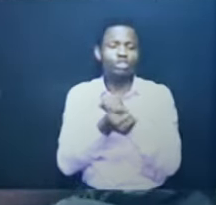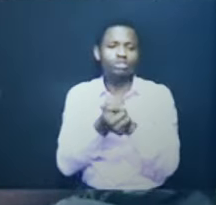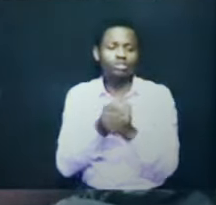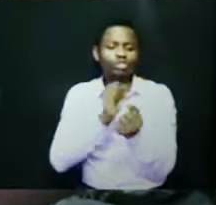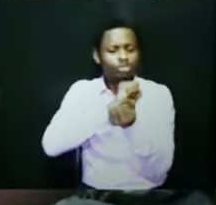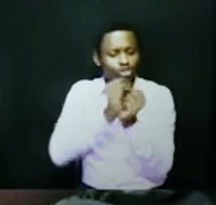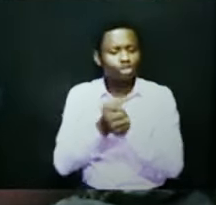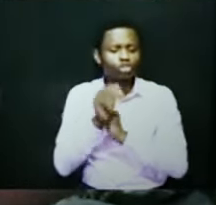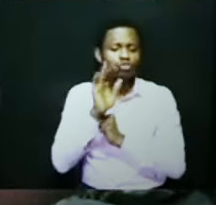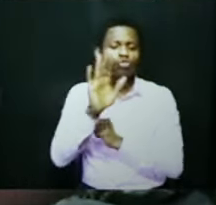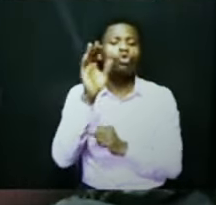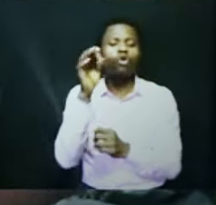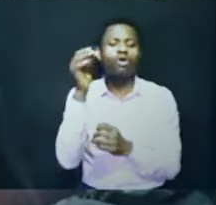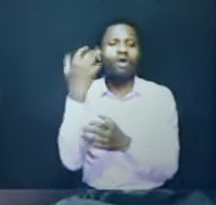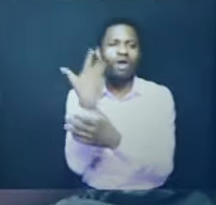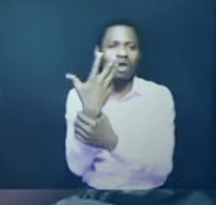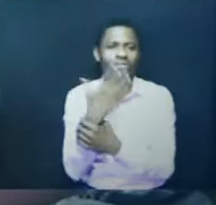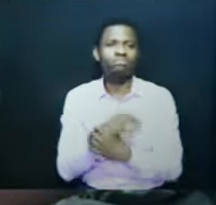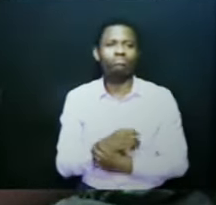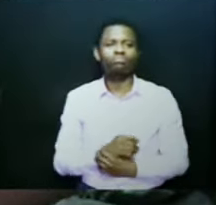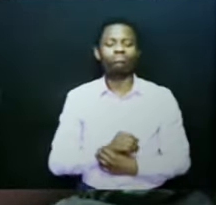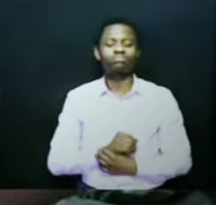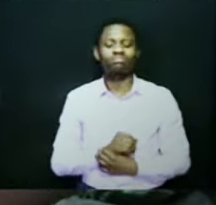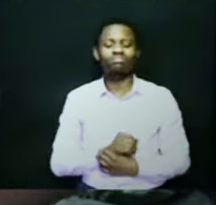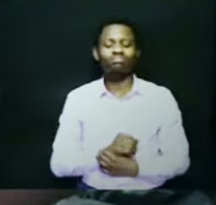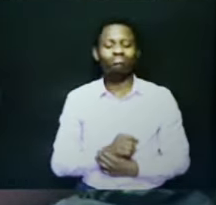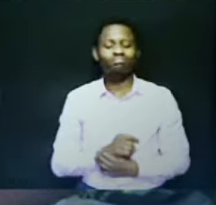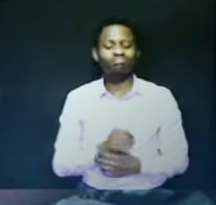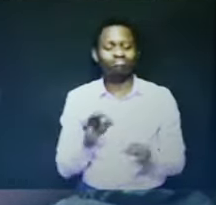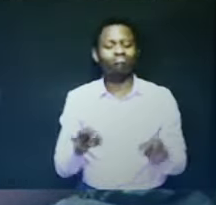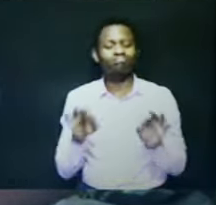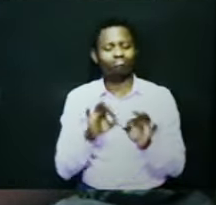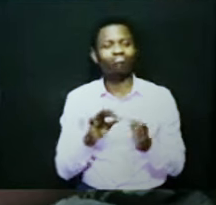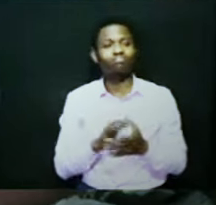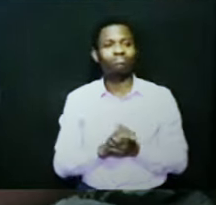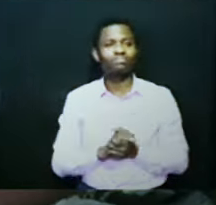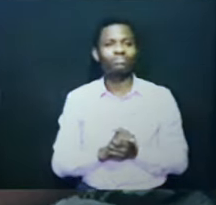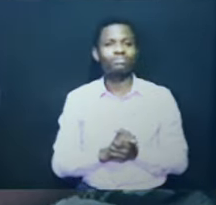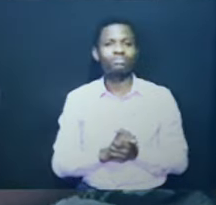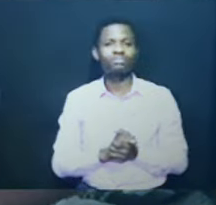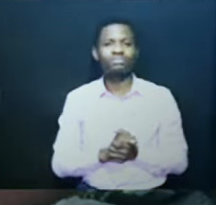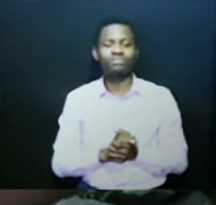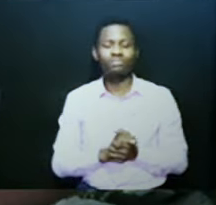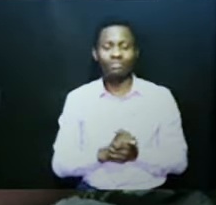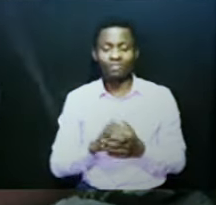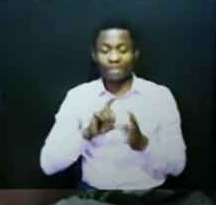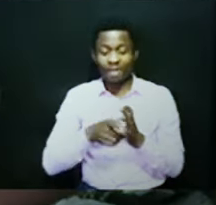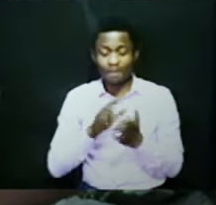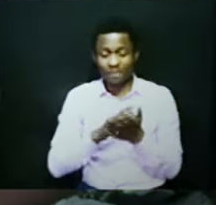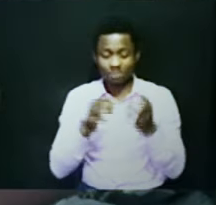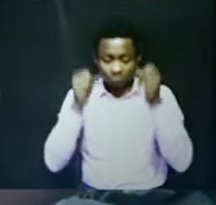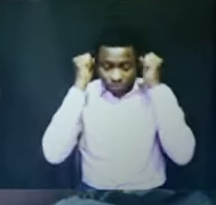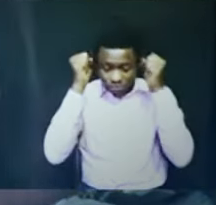a coso, ne BBM, one bam for so, as I saw showing something. And be diligent in ventures you